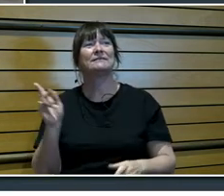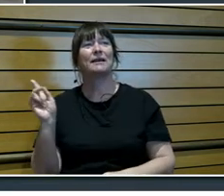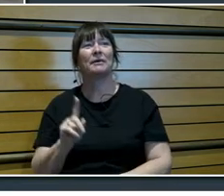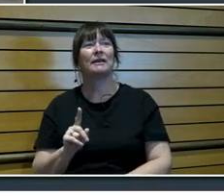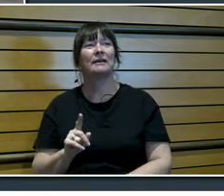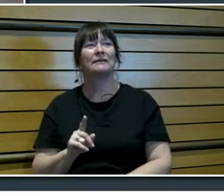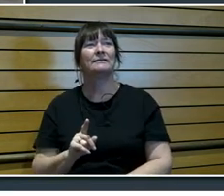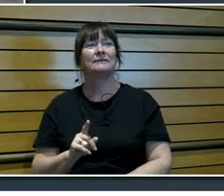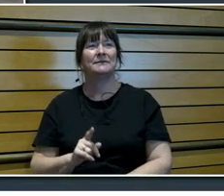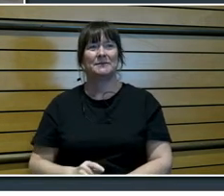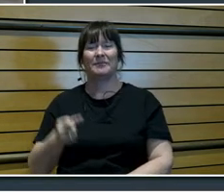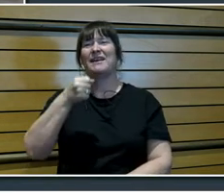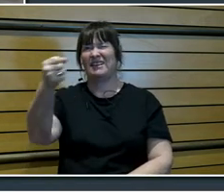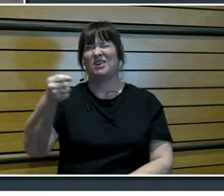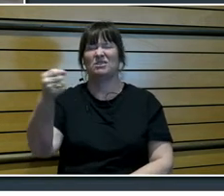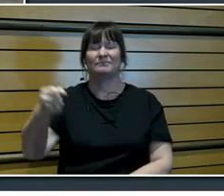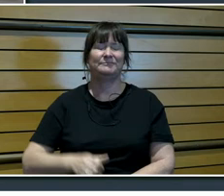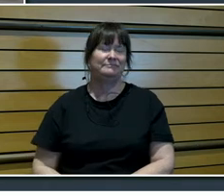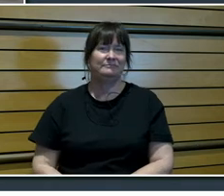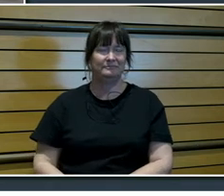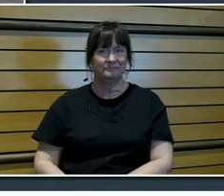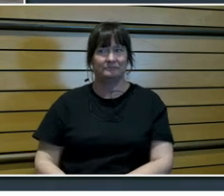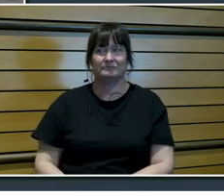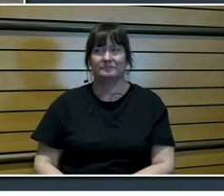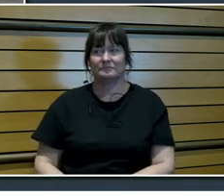right? Handheld coming. Ah, there we go.